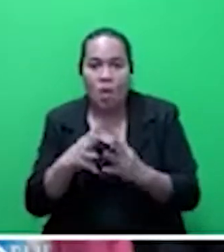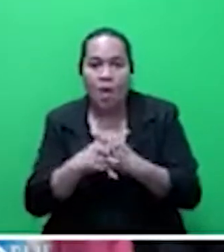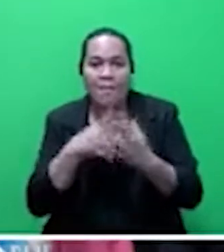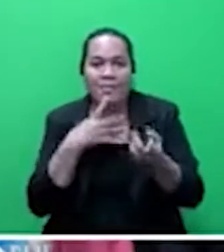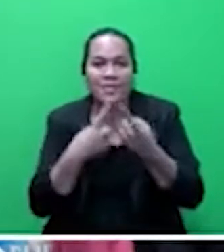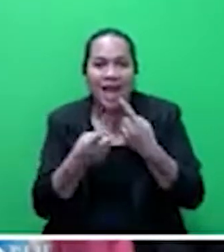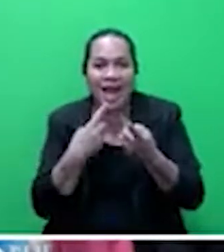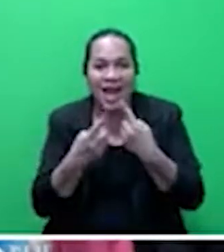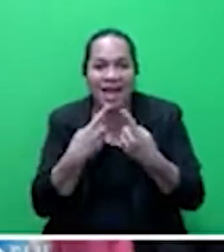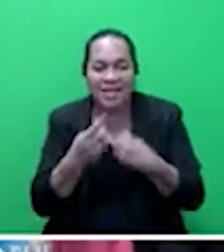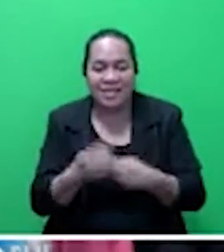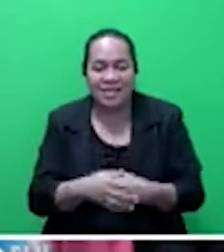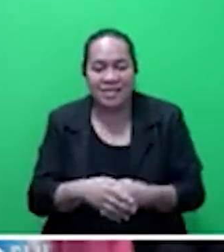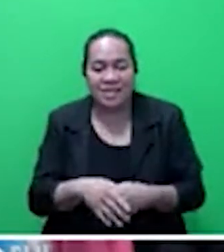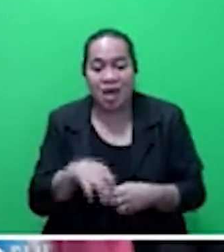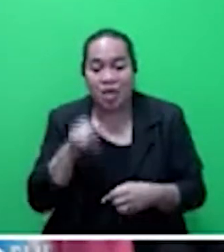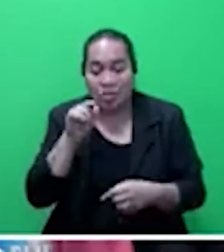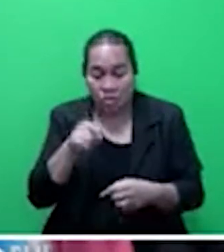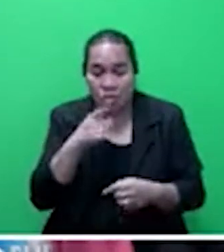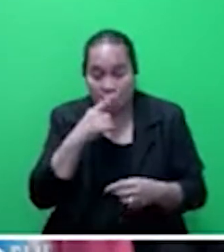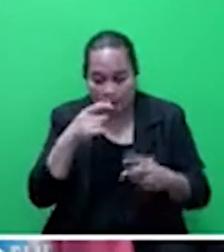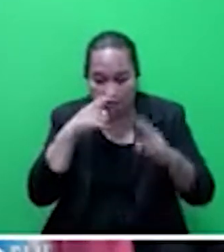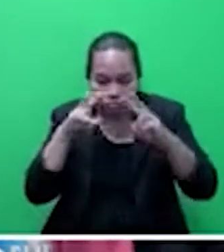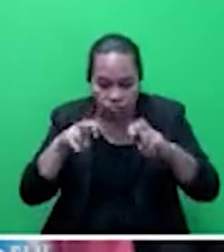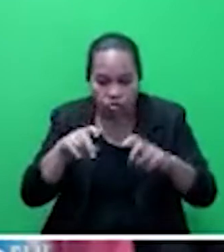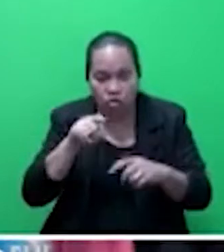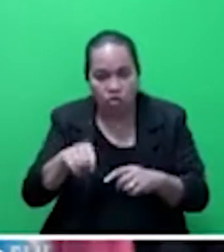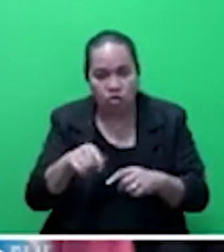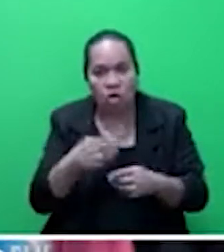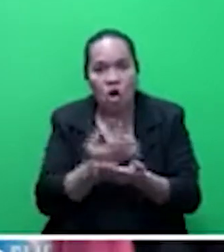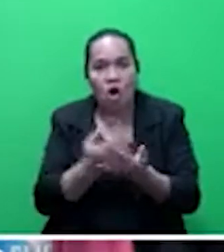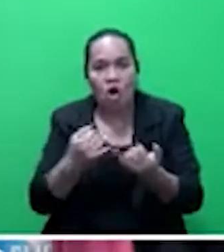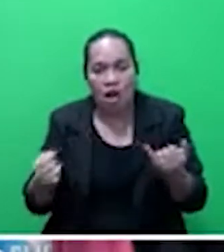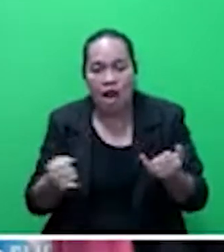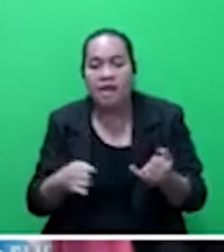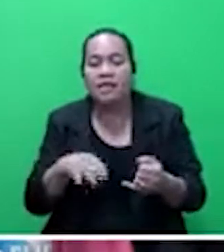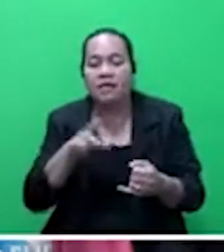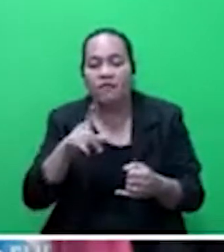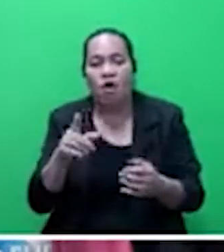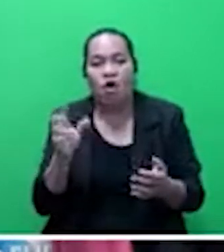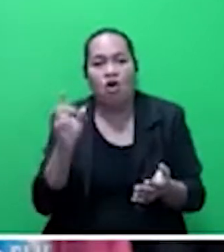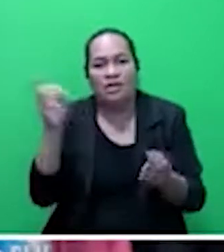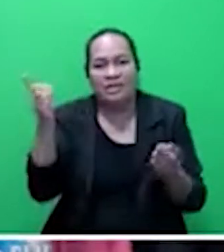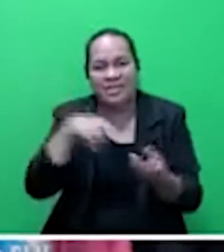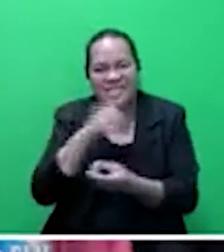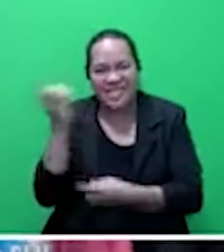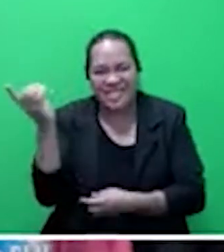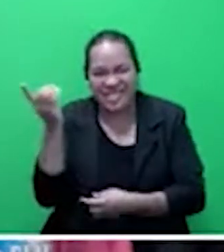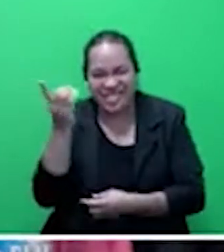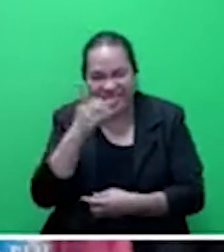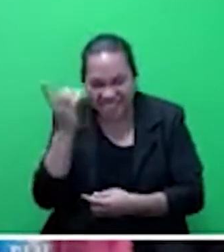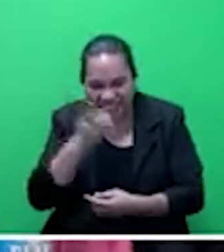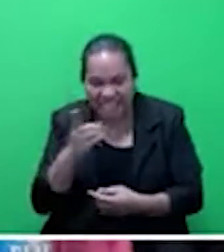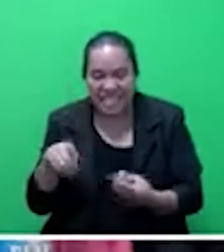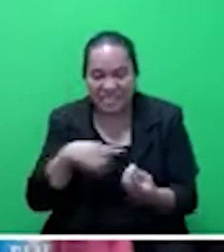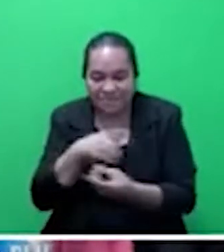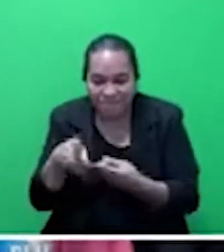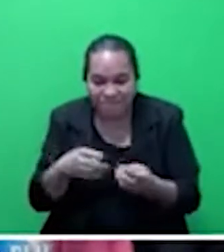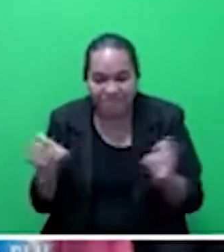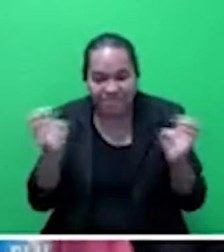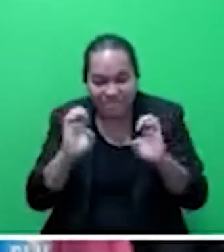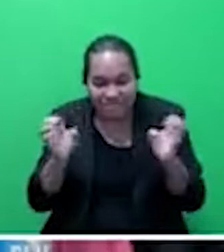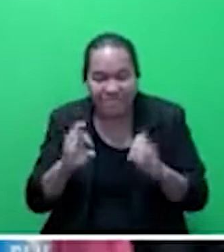that will be an online portal and one-stop shop for disaster risk and emergency information for the general